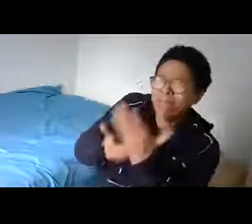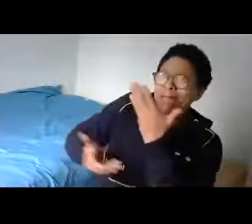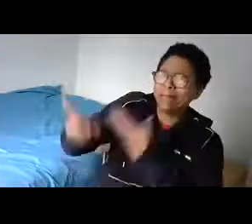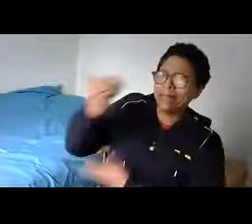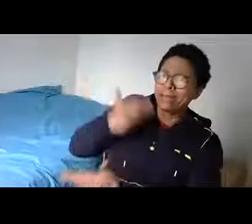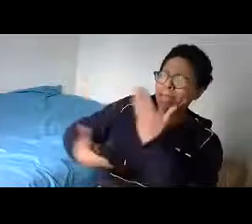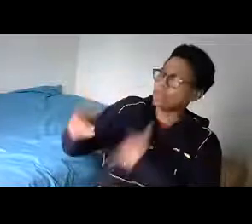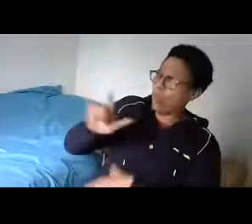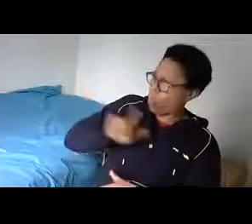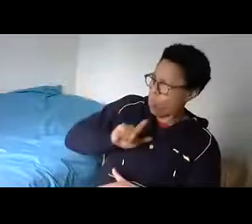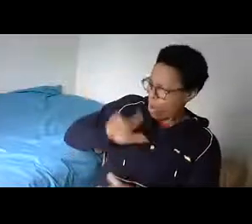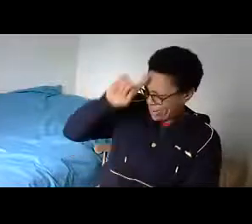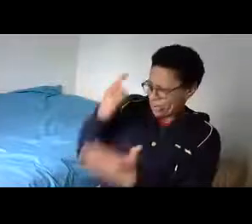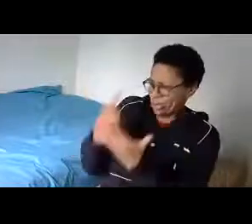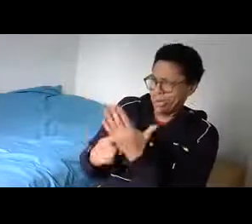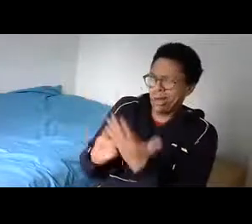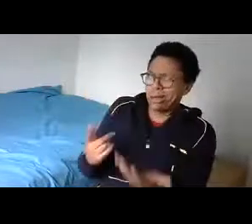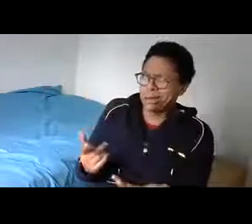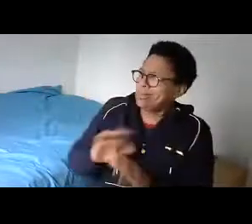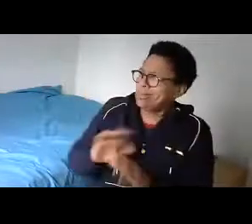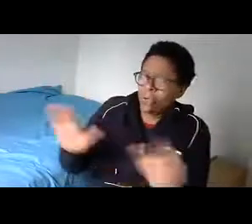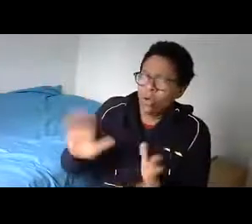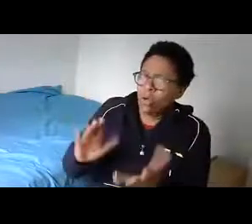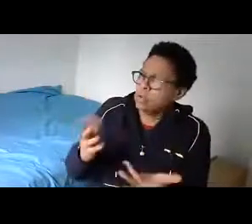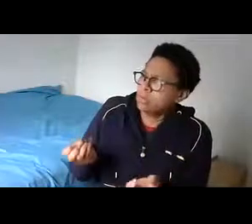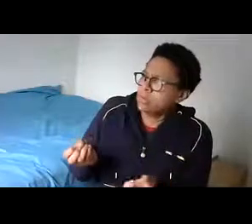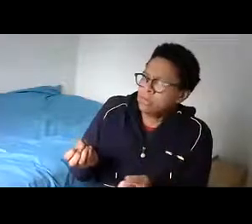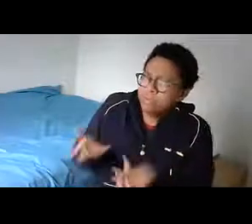decided this.